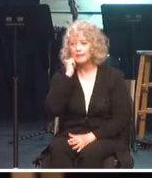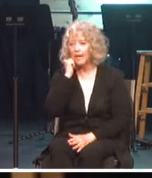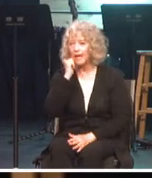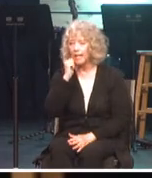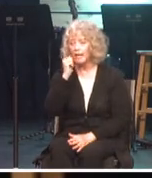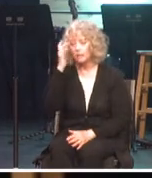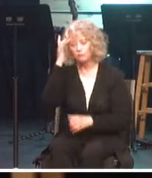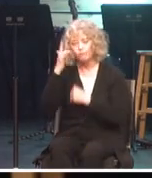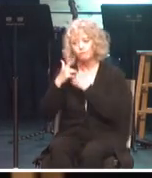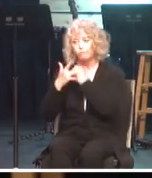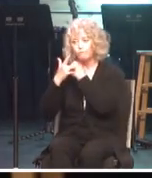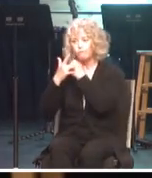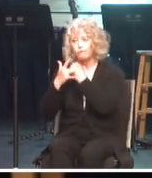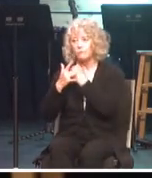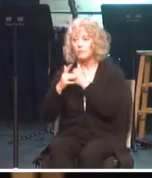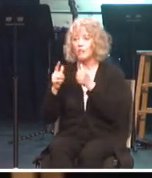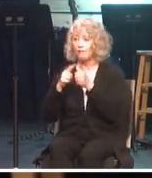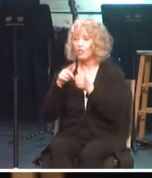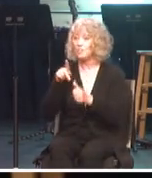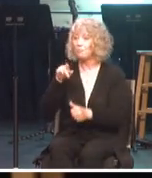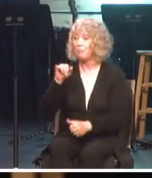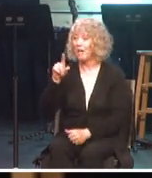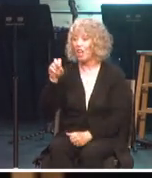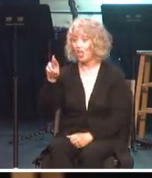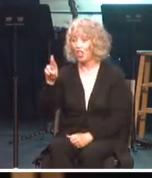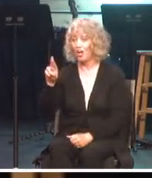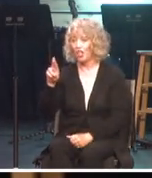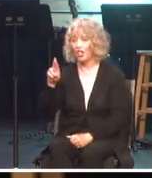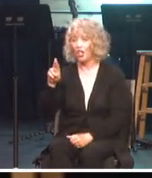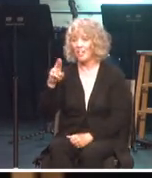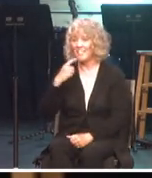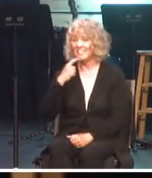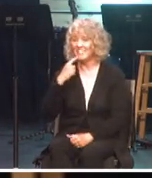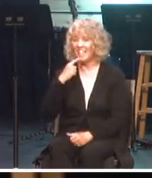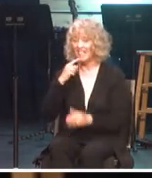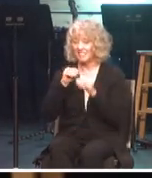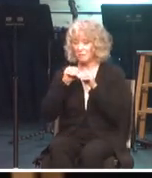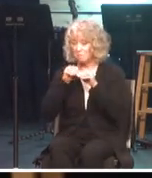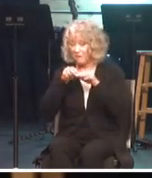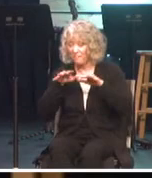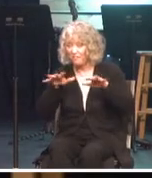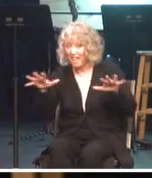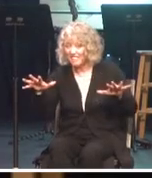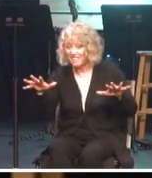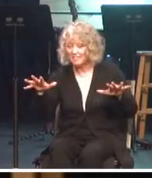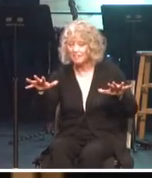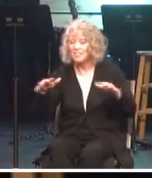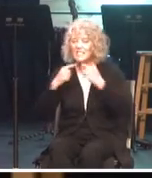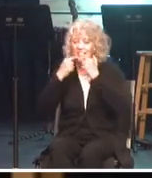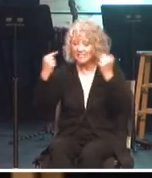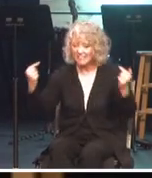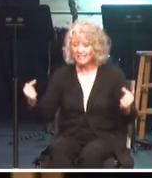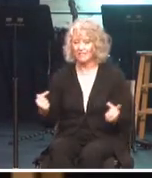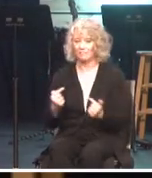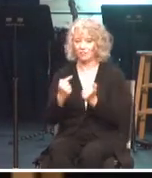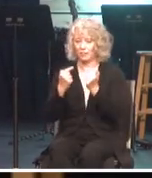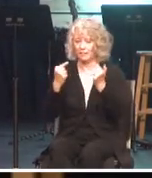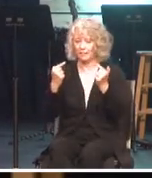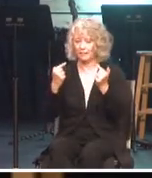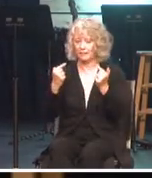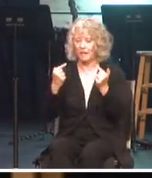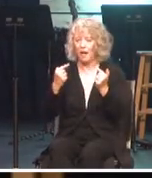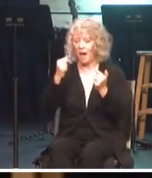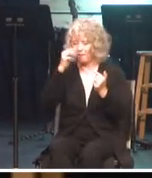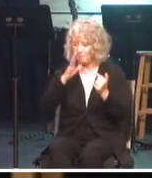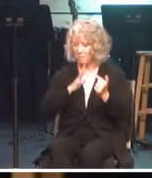beginning with this first pillar of the gospel, the pervasive sinfulness of